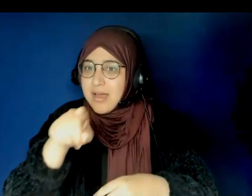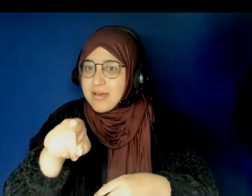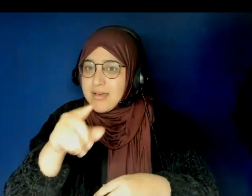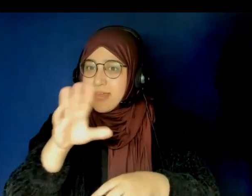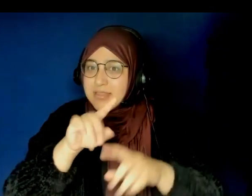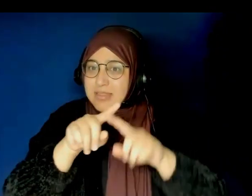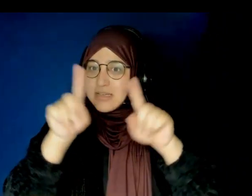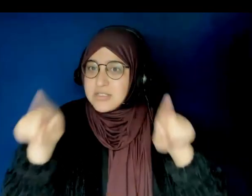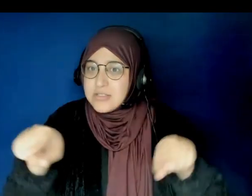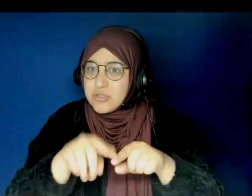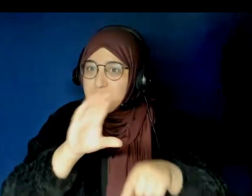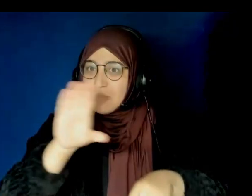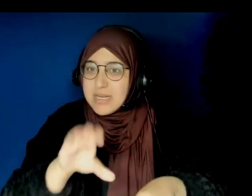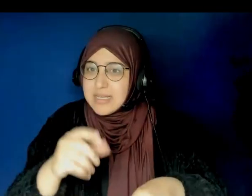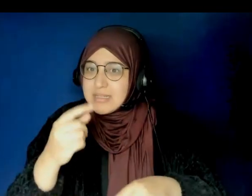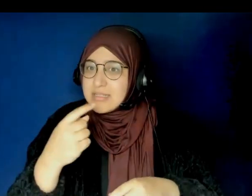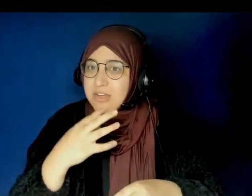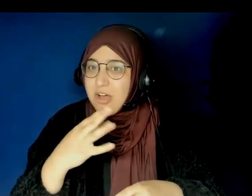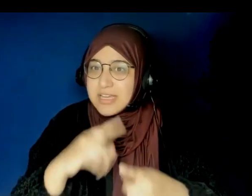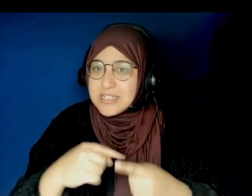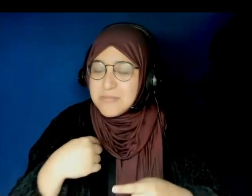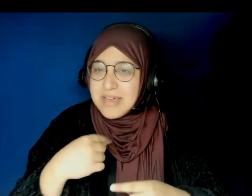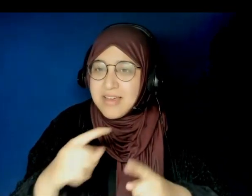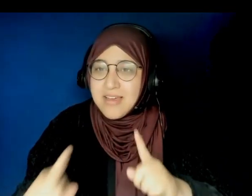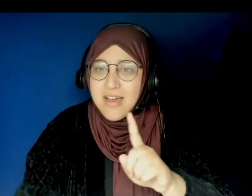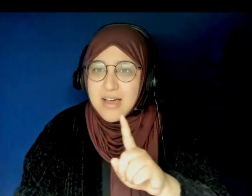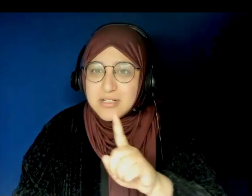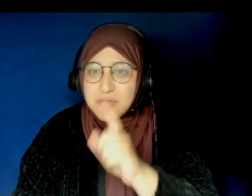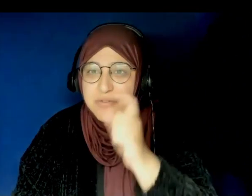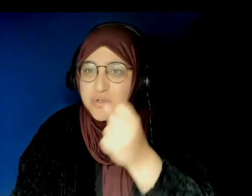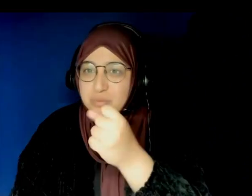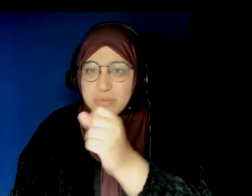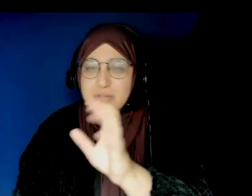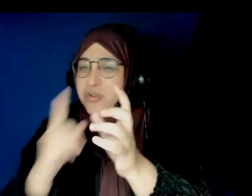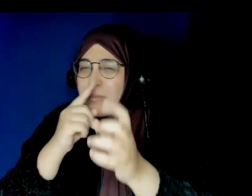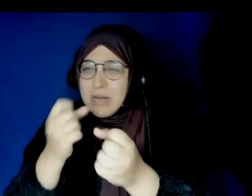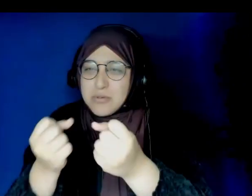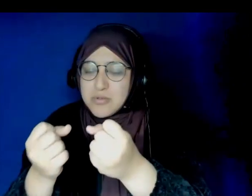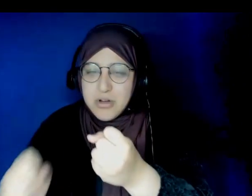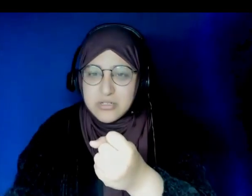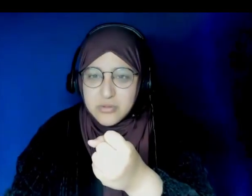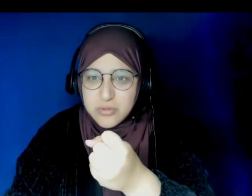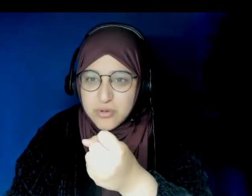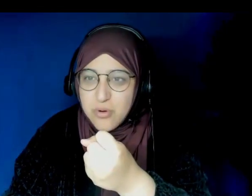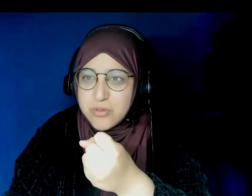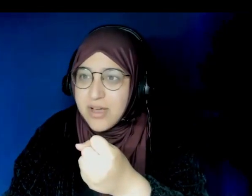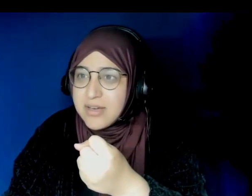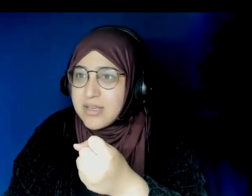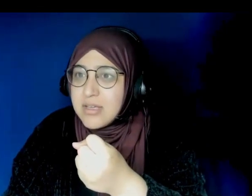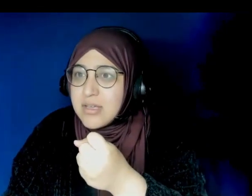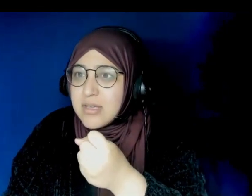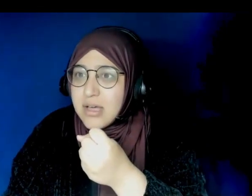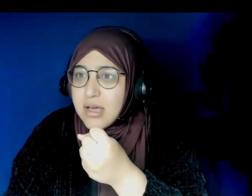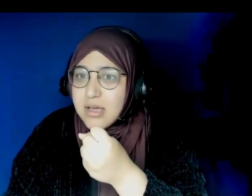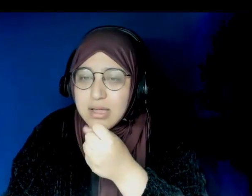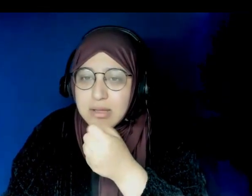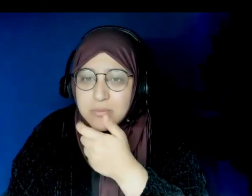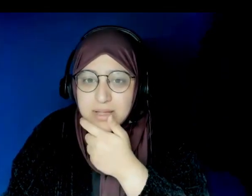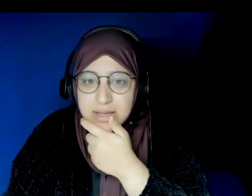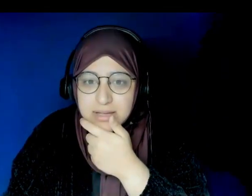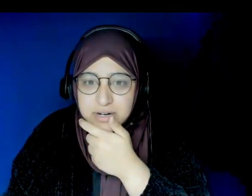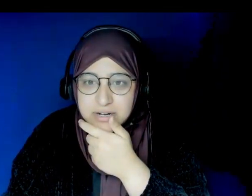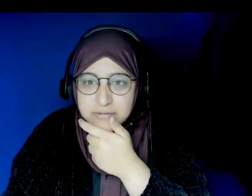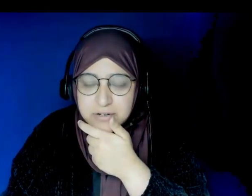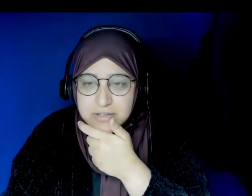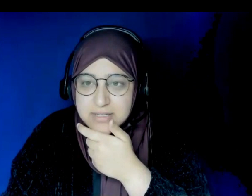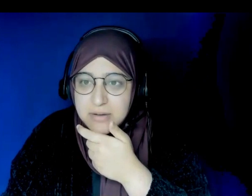in the Zoom meeting talking to me. If you don't mind, I'm so sorry. Could you hold on Sure.